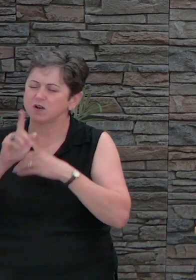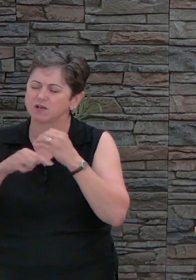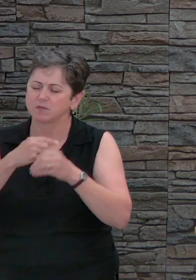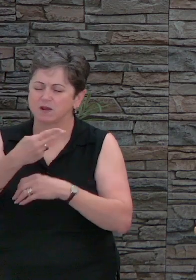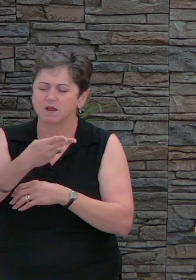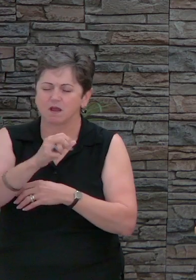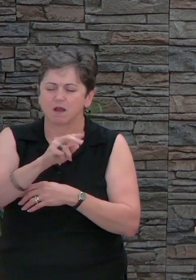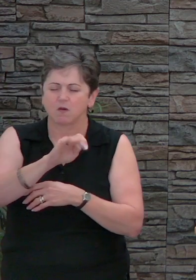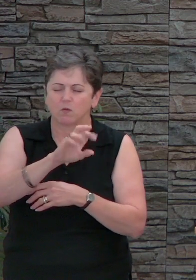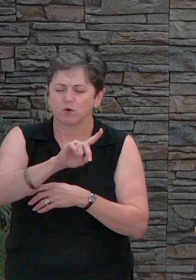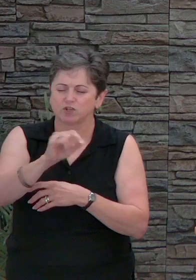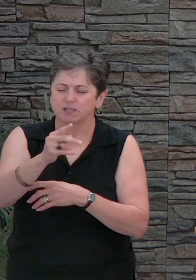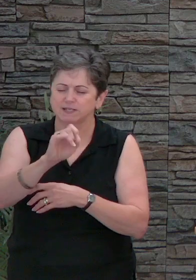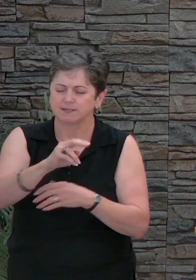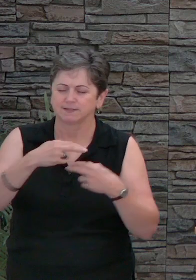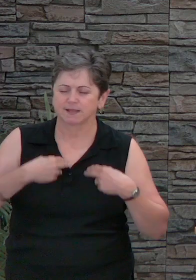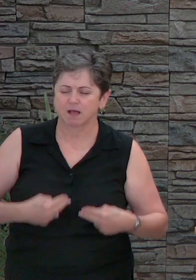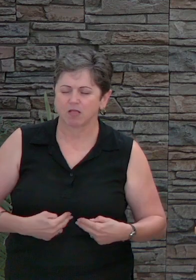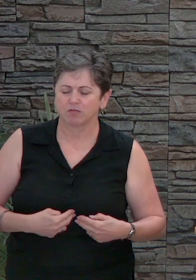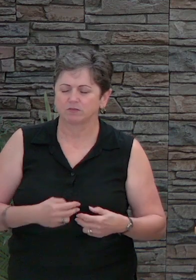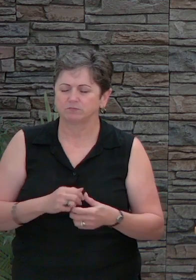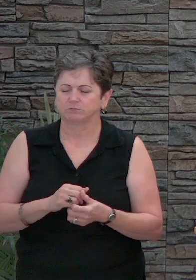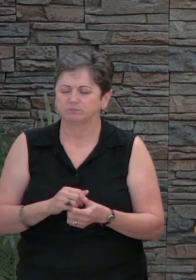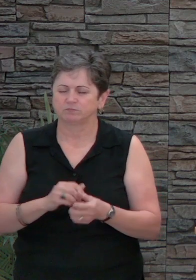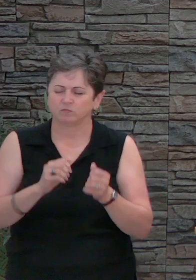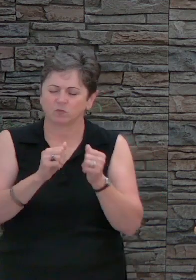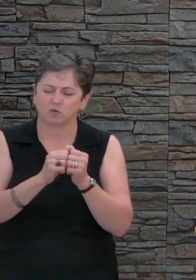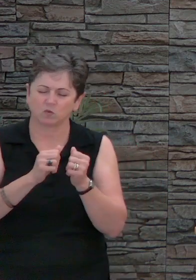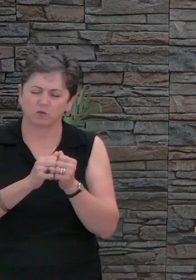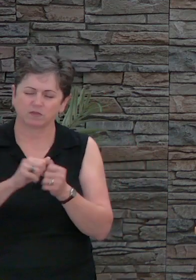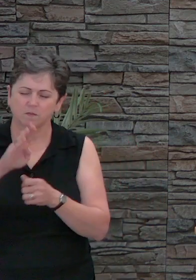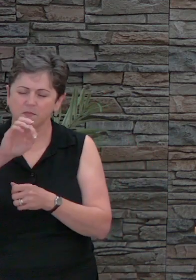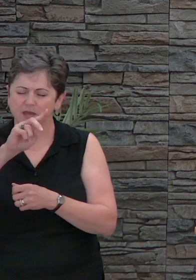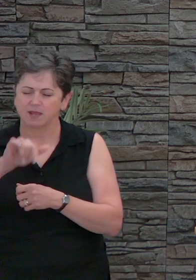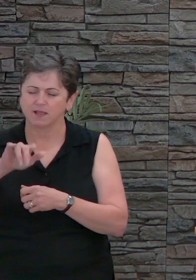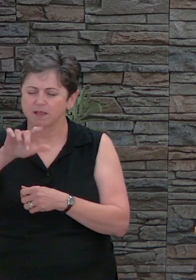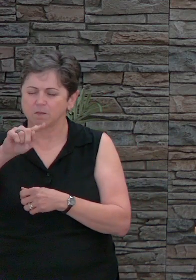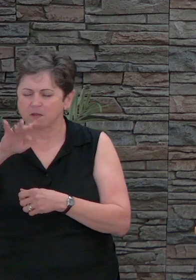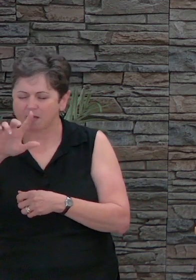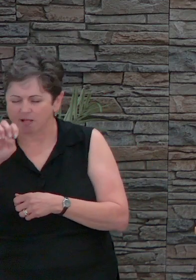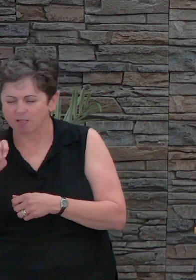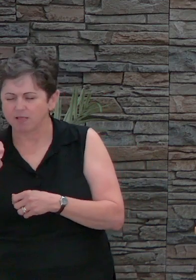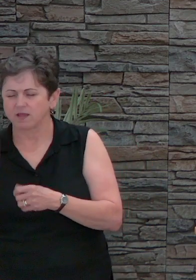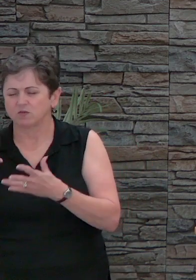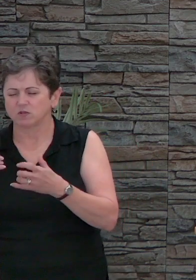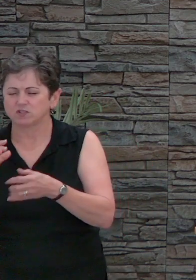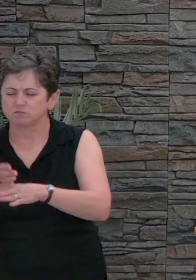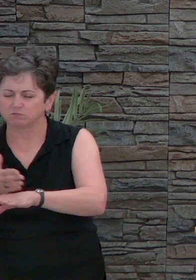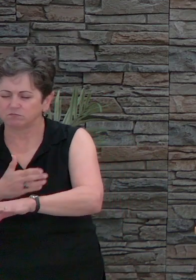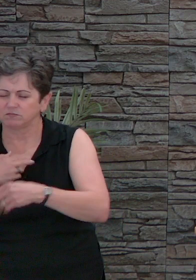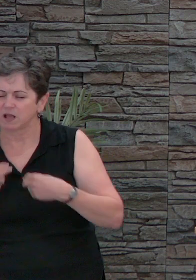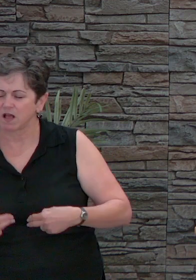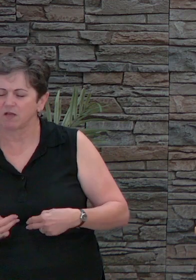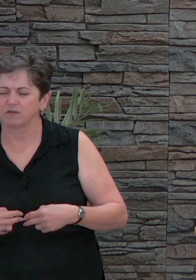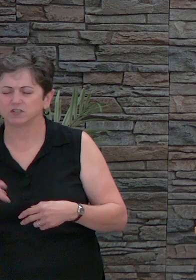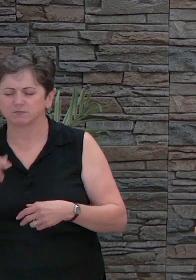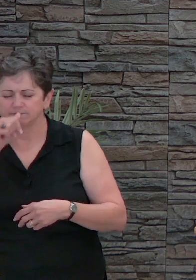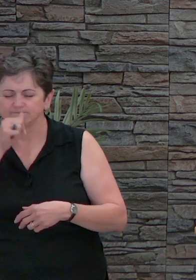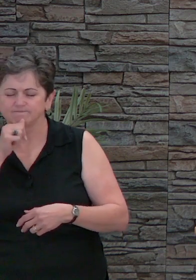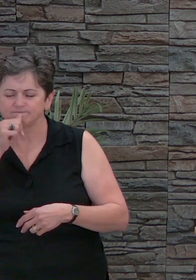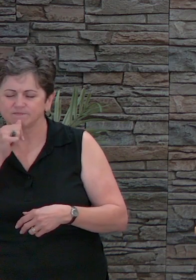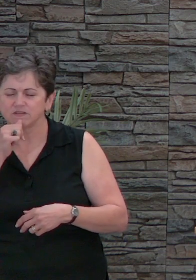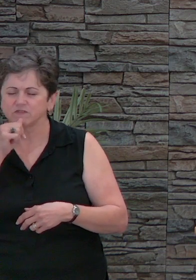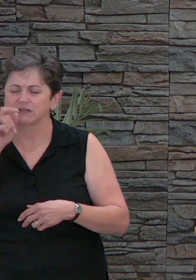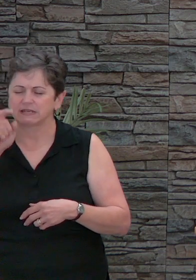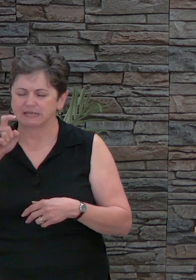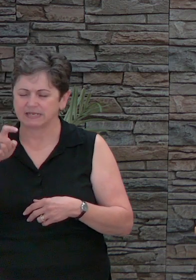Howard Jensen and his health, with Betty LaBelle and her desires to have better health. She has been suffering and she